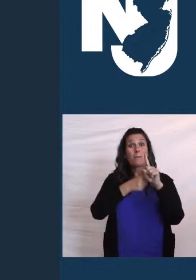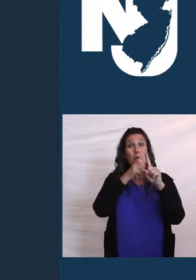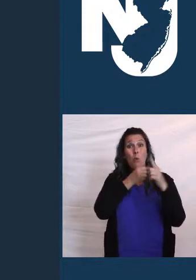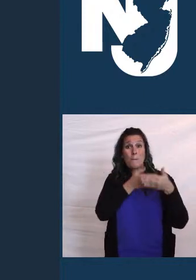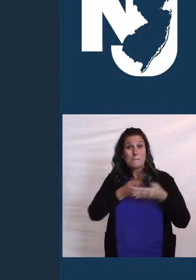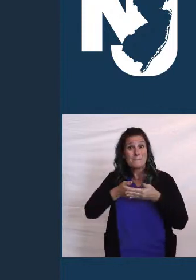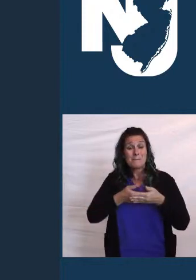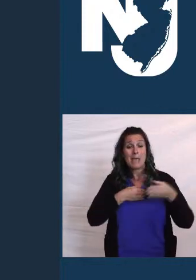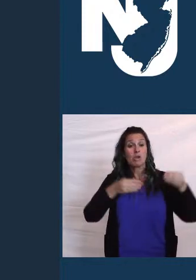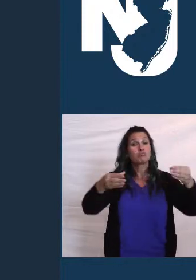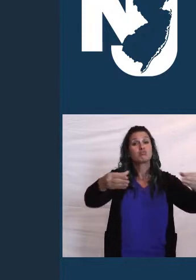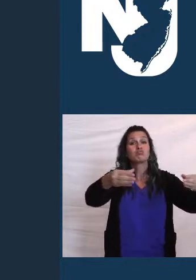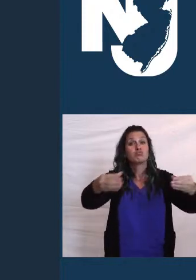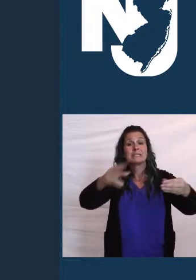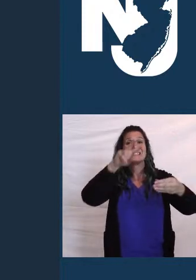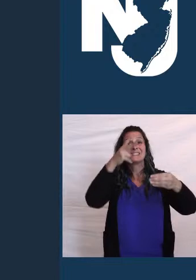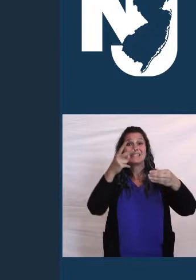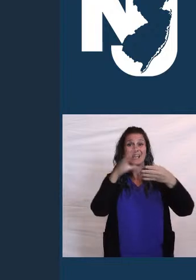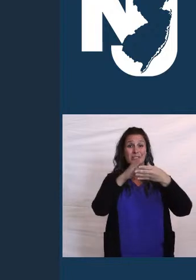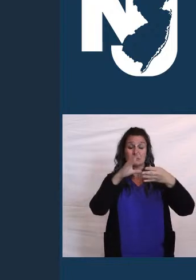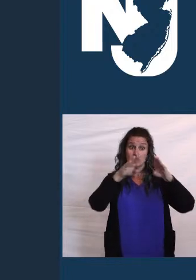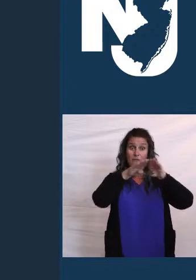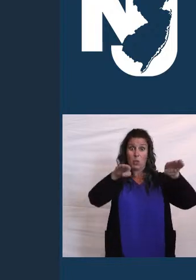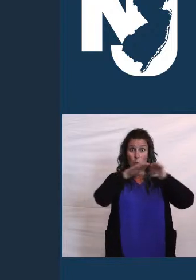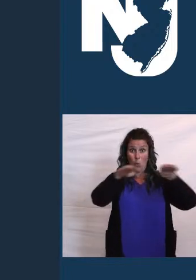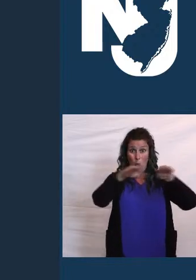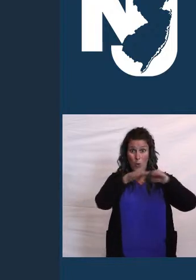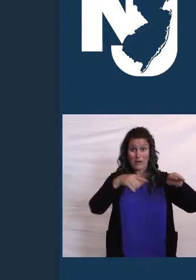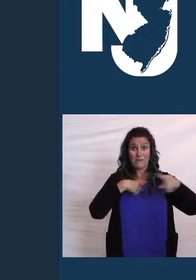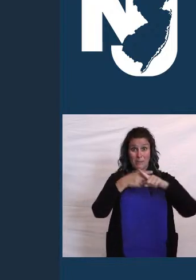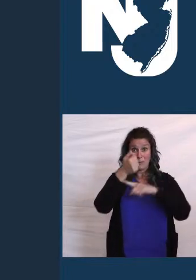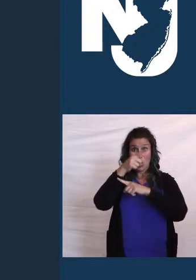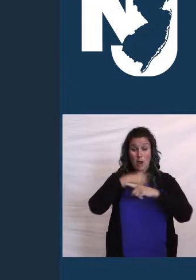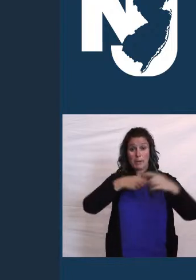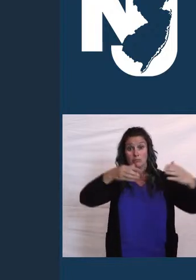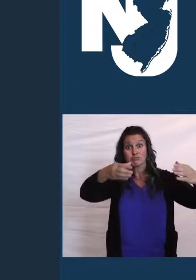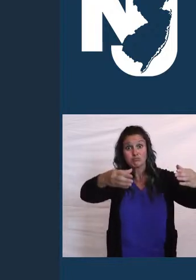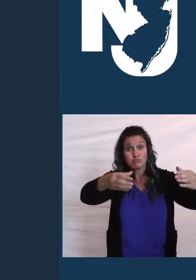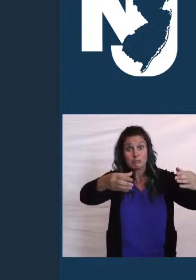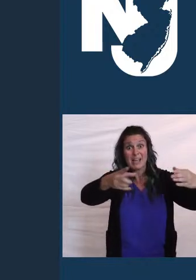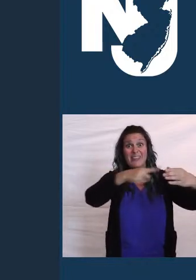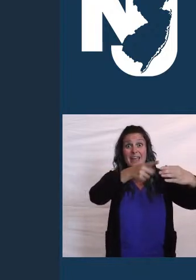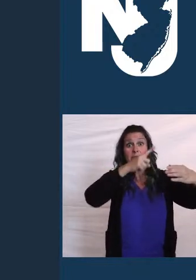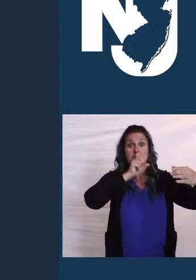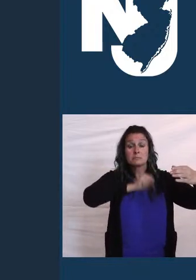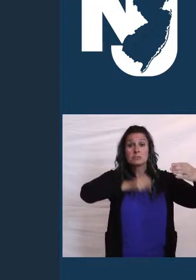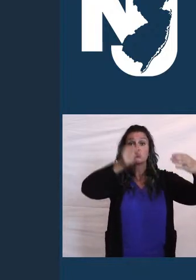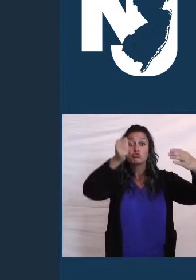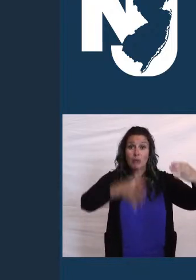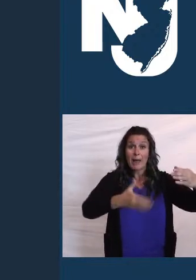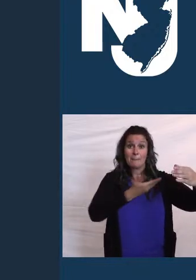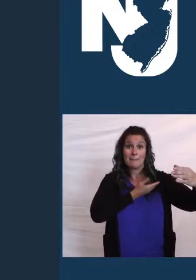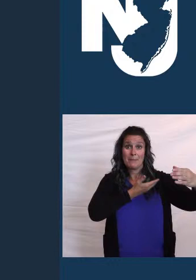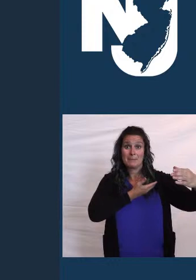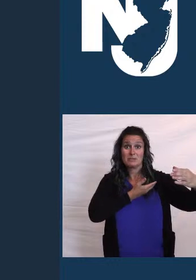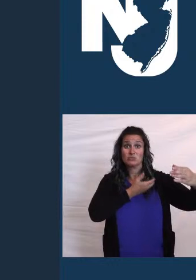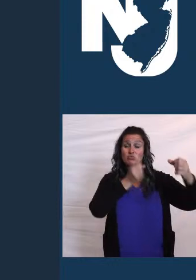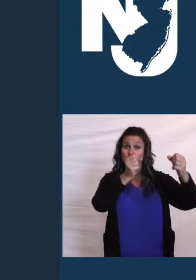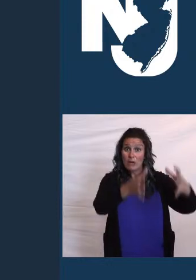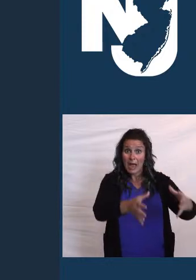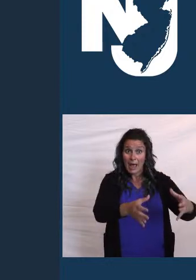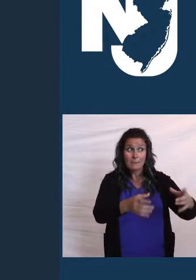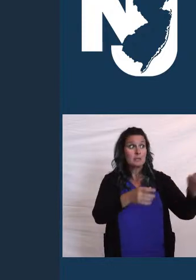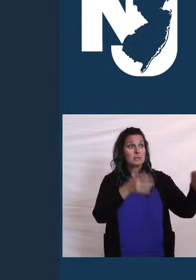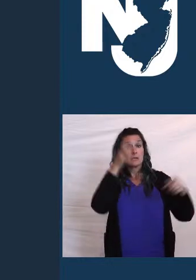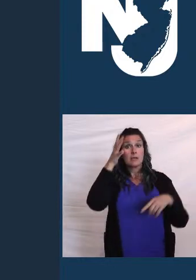1-month-old infant over the second-story balcony of an apartment and then dropped the baby. Springing